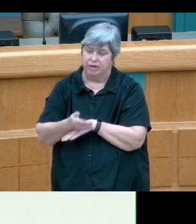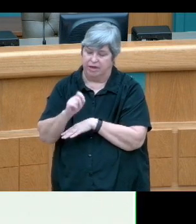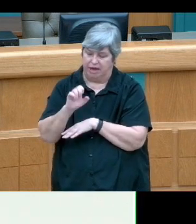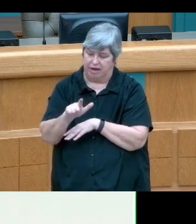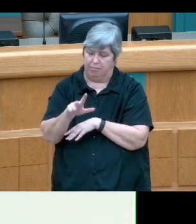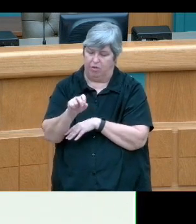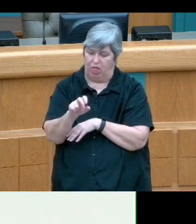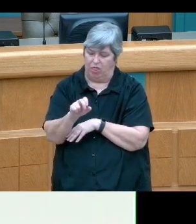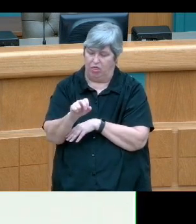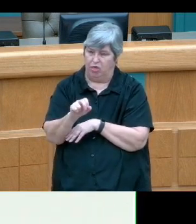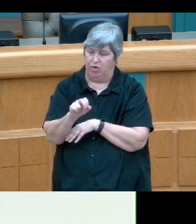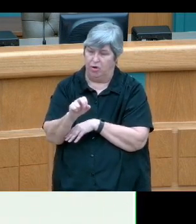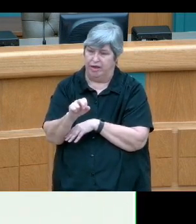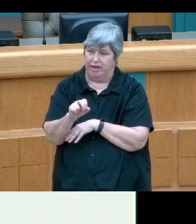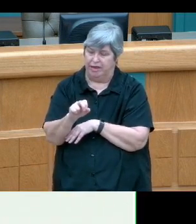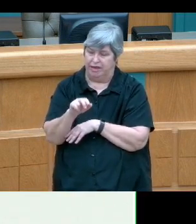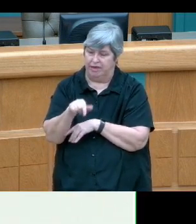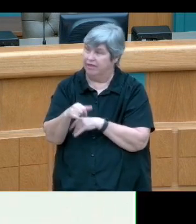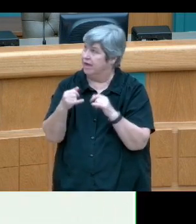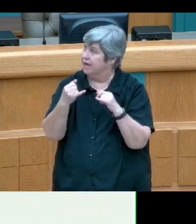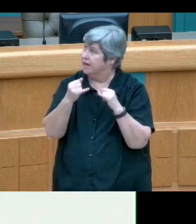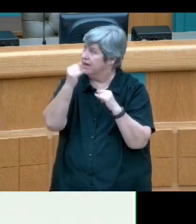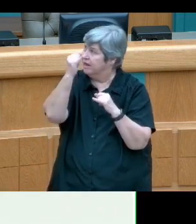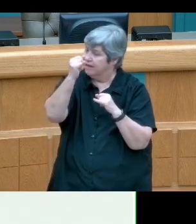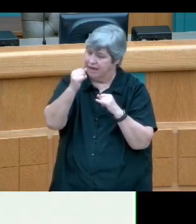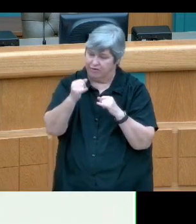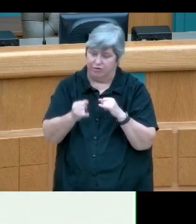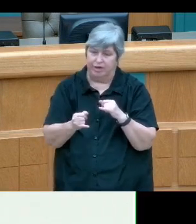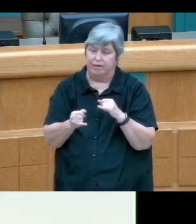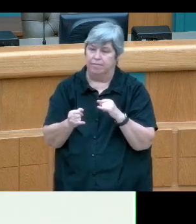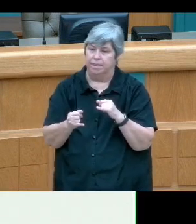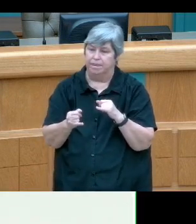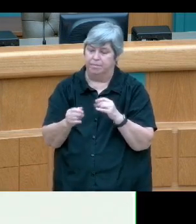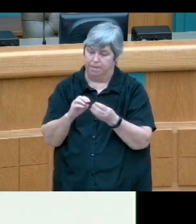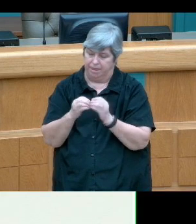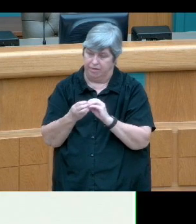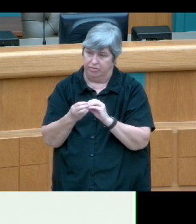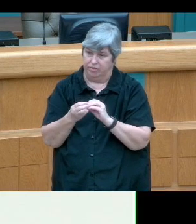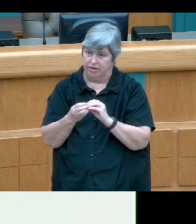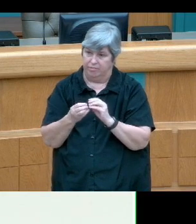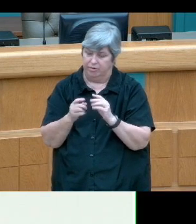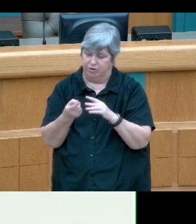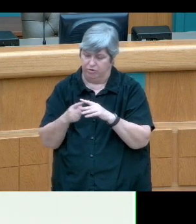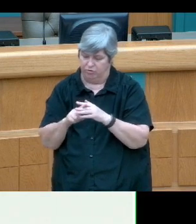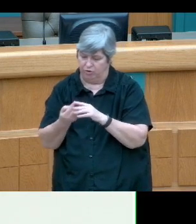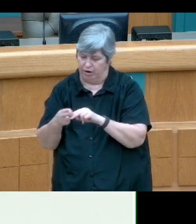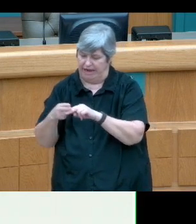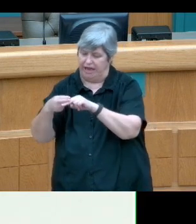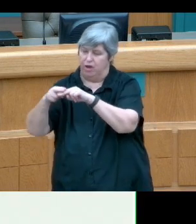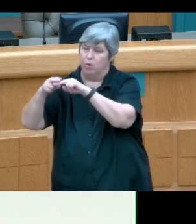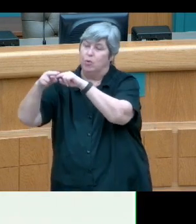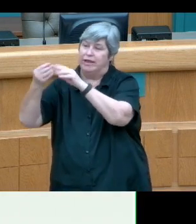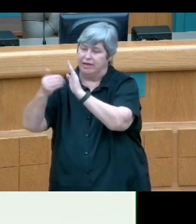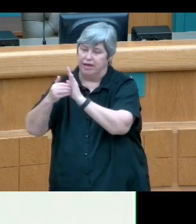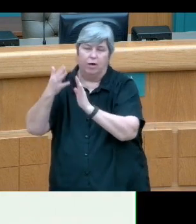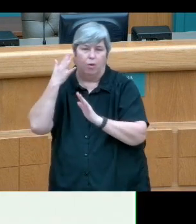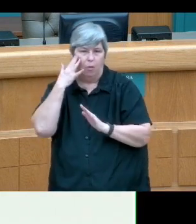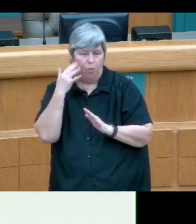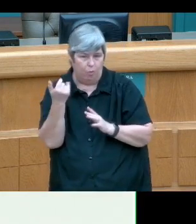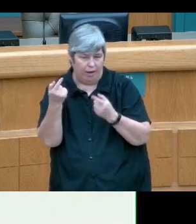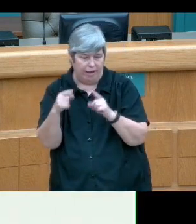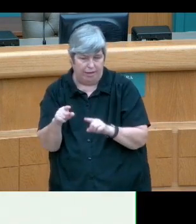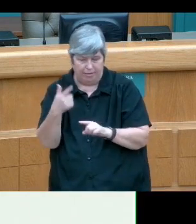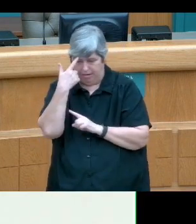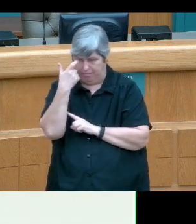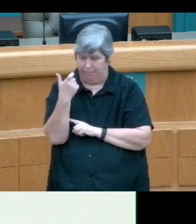April 30th, which is that dashed line there, the number of cases start to increase again. And the reason why this is